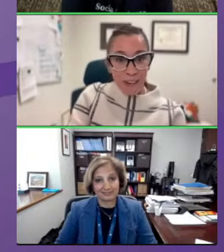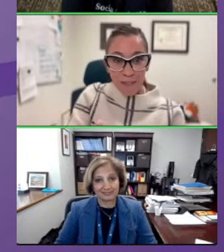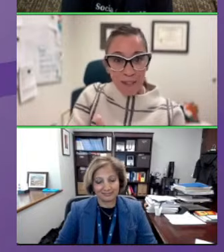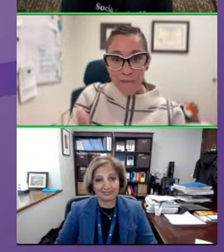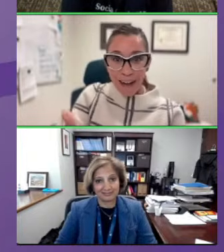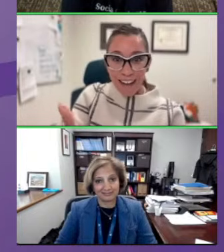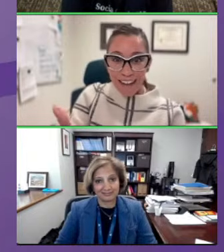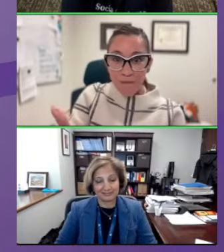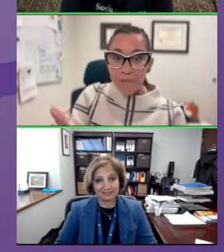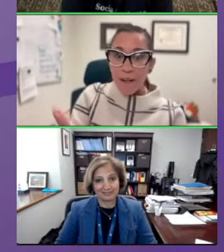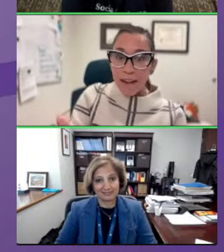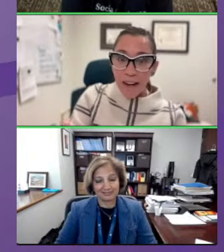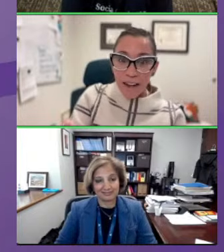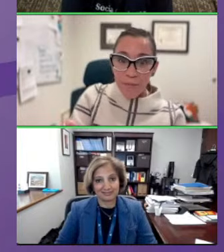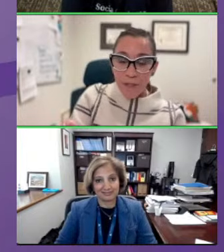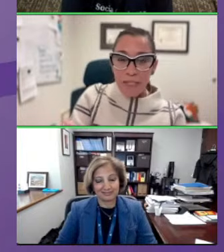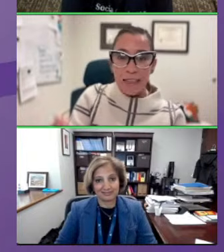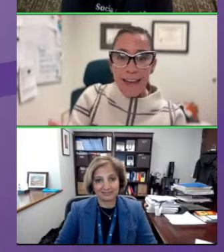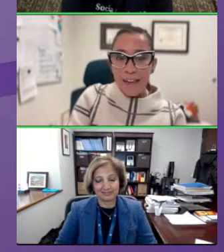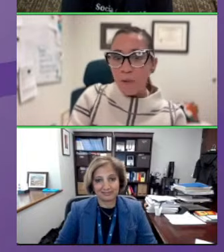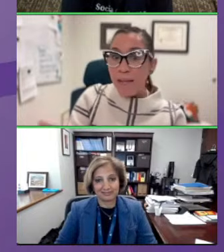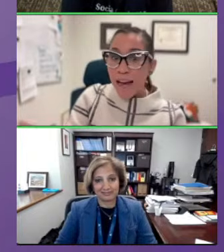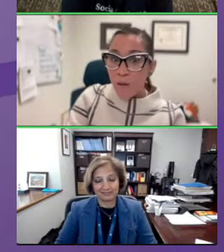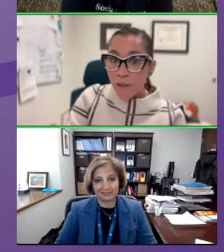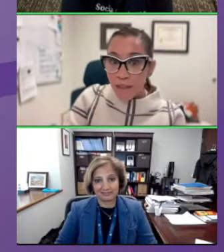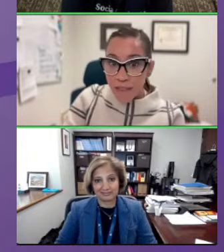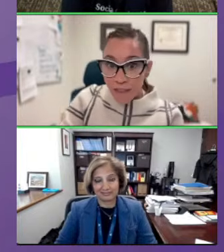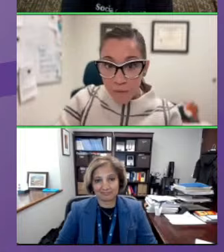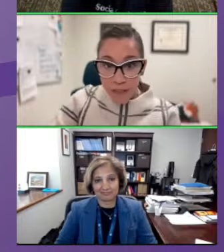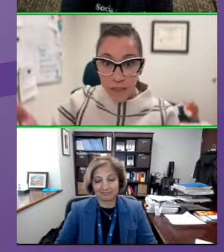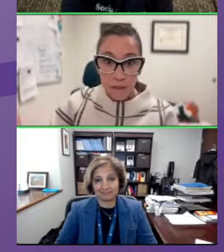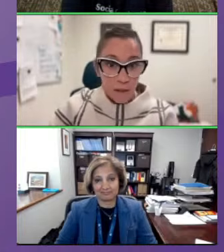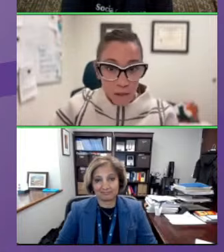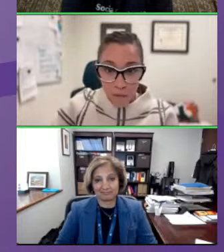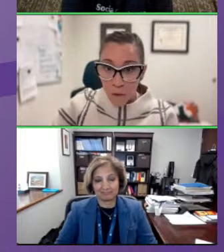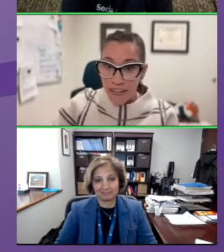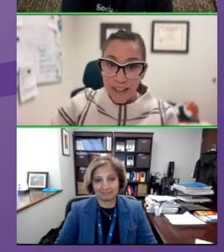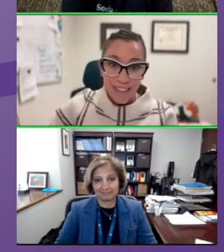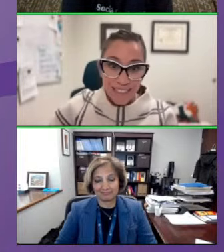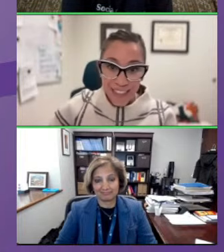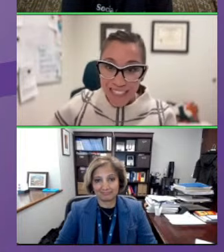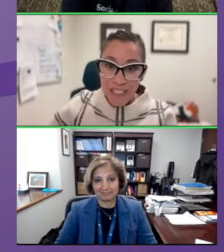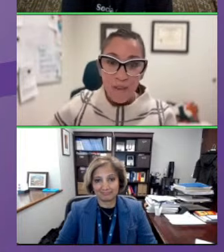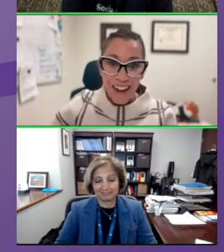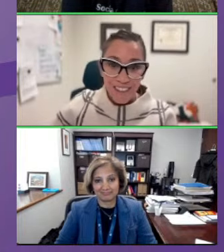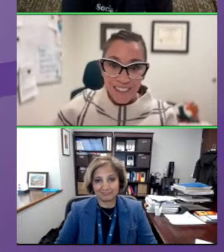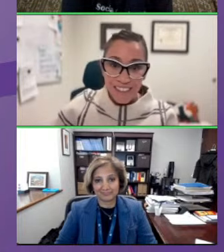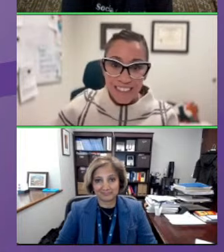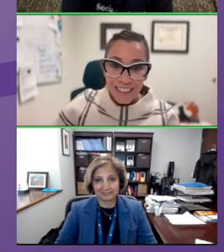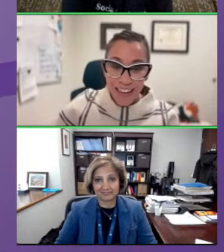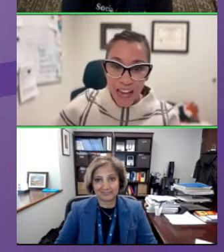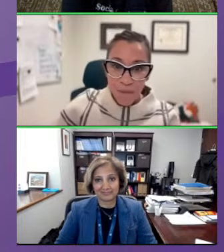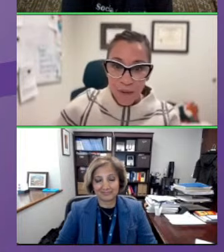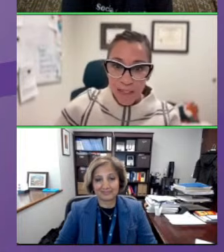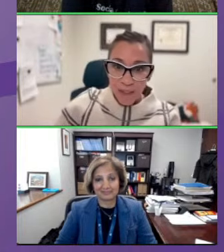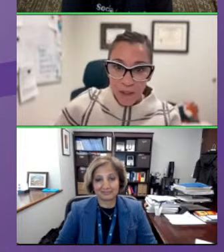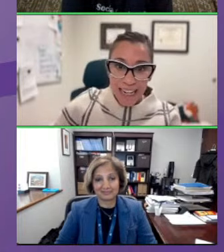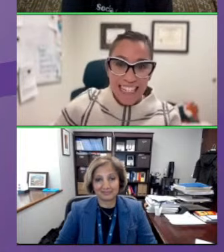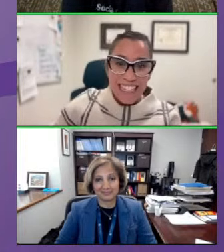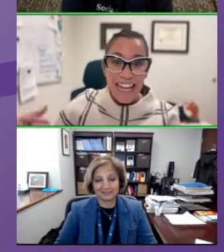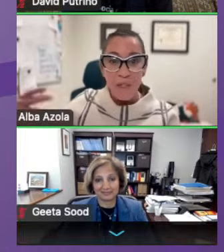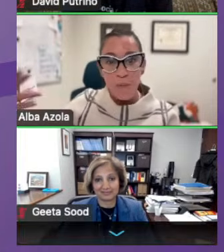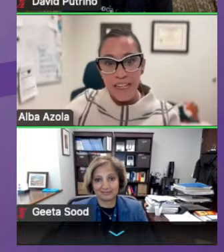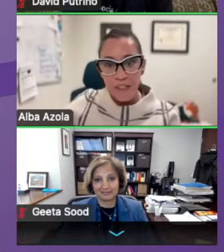they're not feeling bad, but there's a delay. It could be hours. It could be 48, 72 hours delay, but then there's